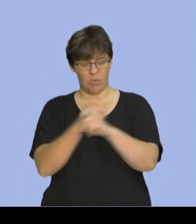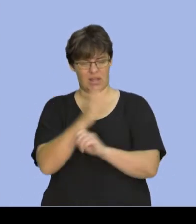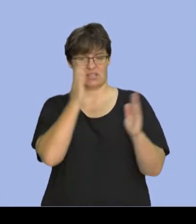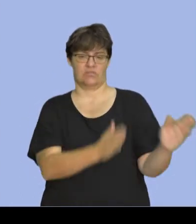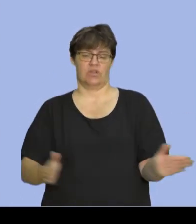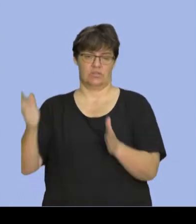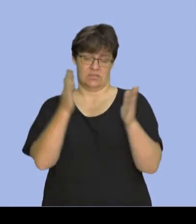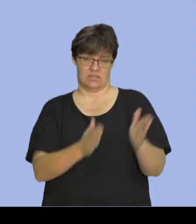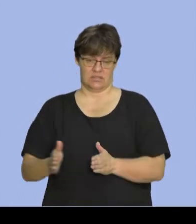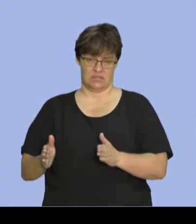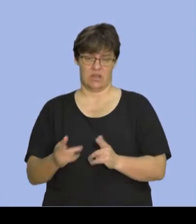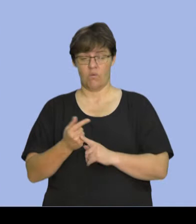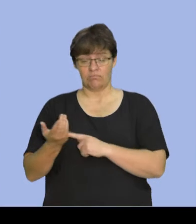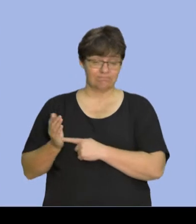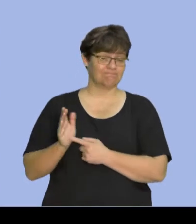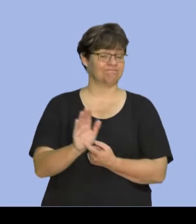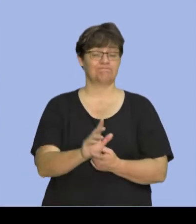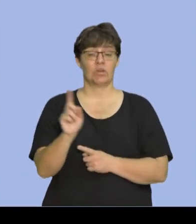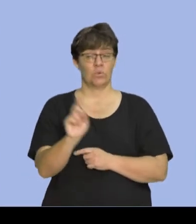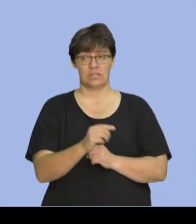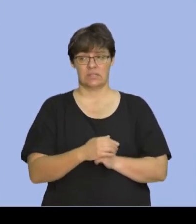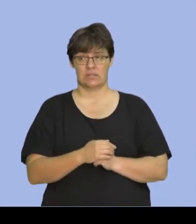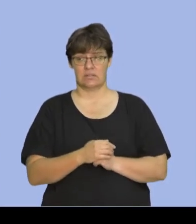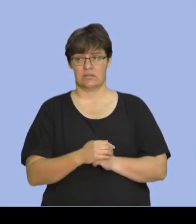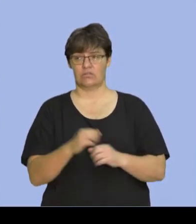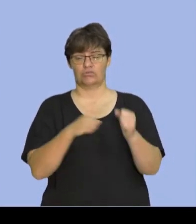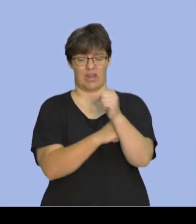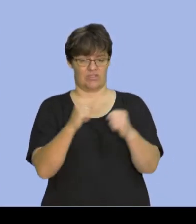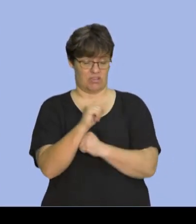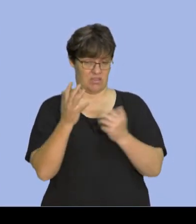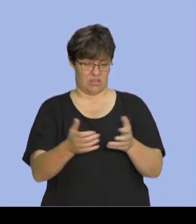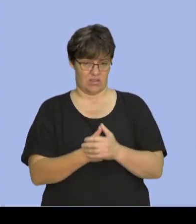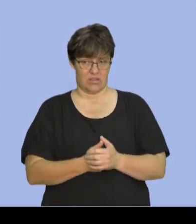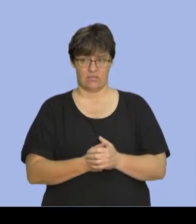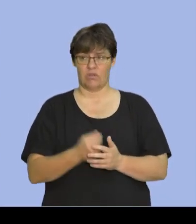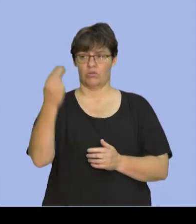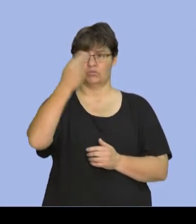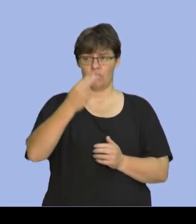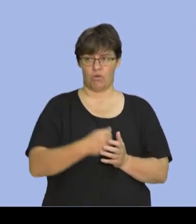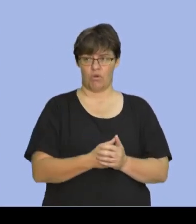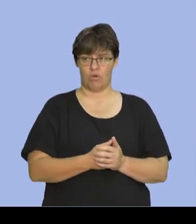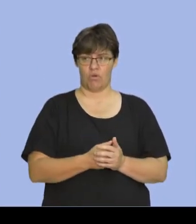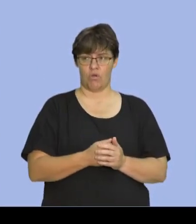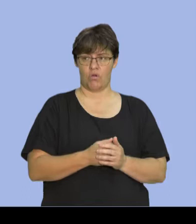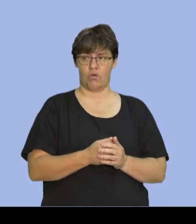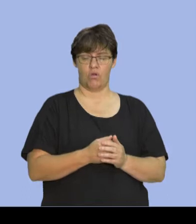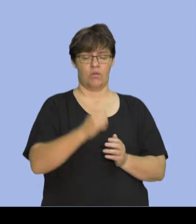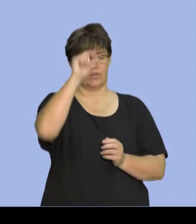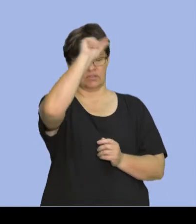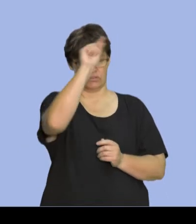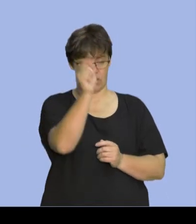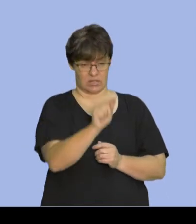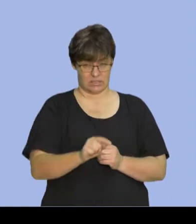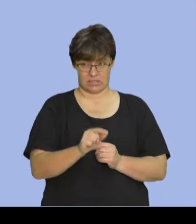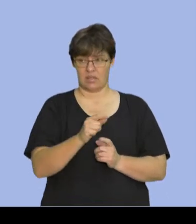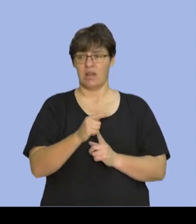we often illustrate as that structure. So we often draw that as a structure where we have the